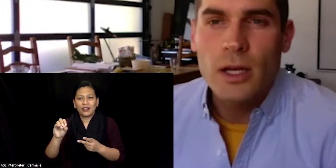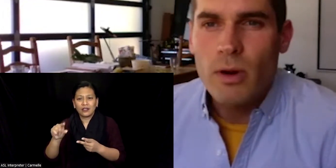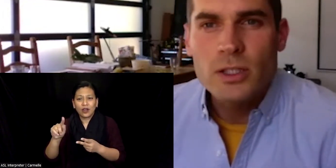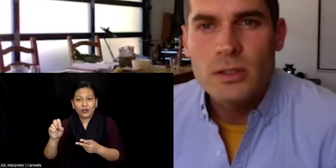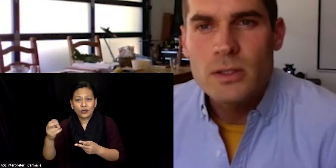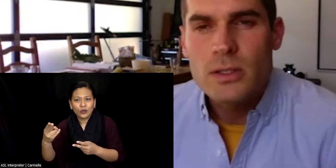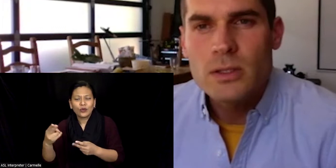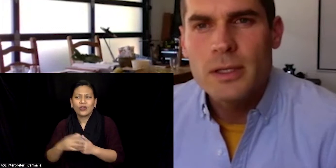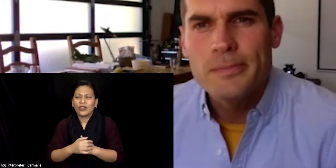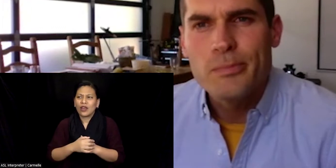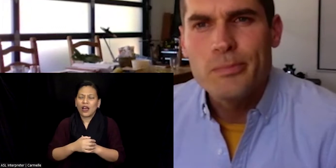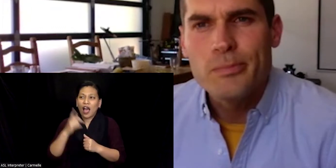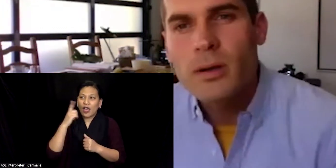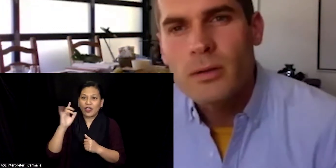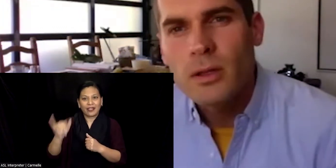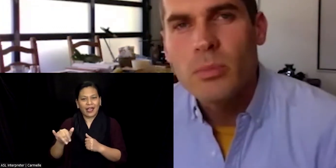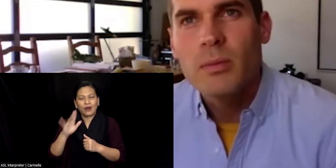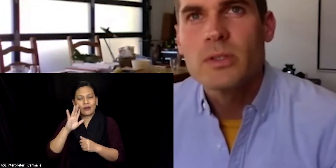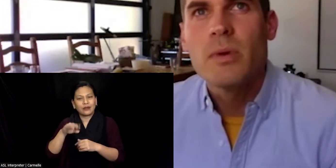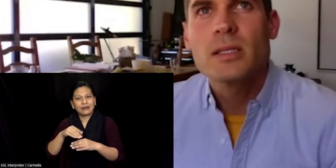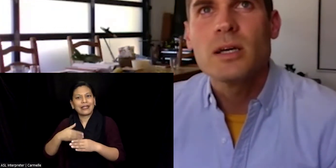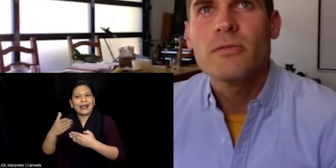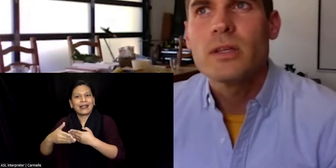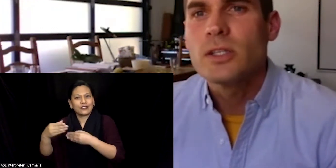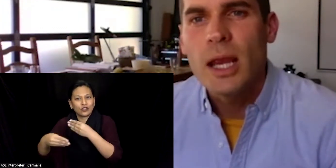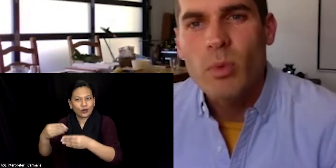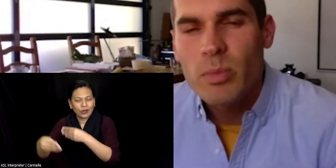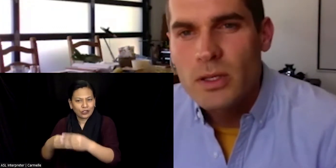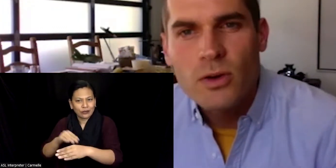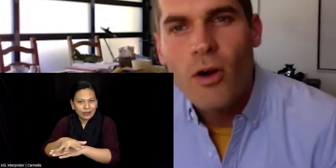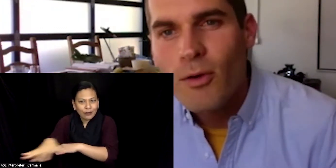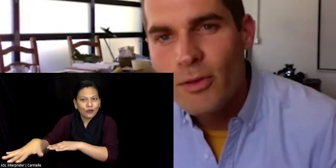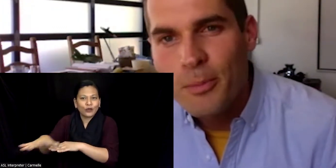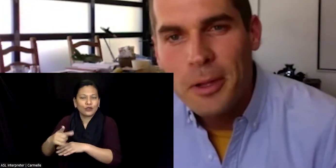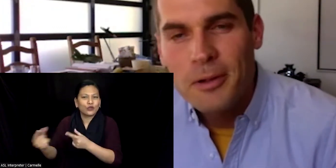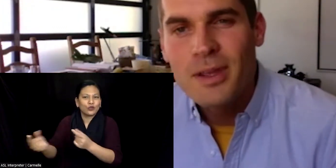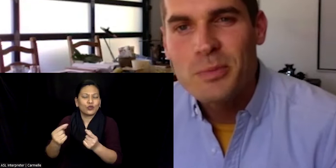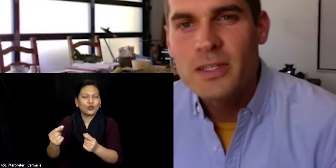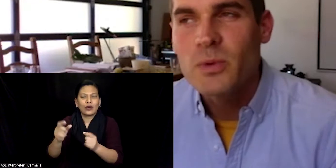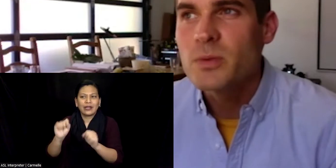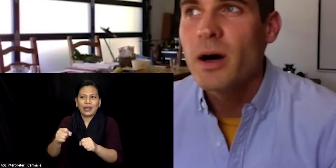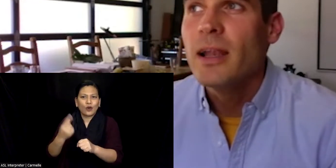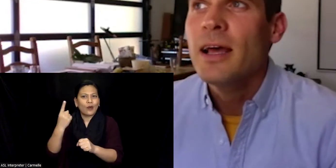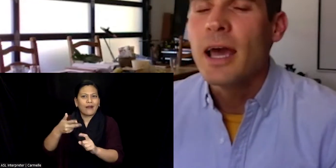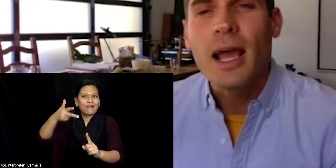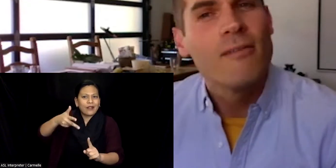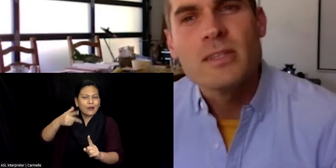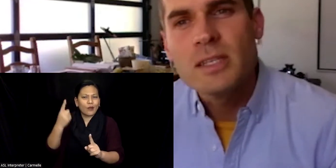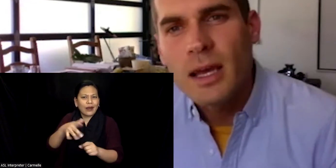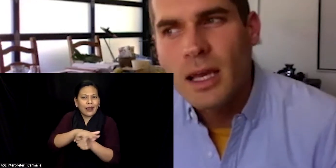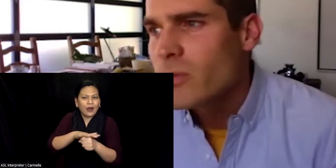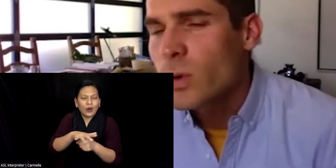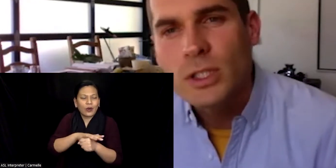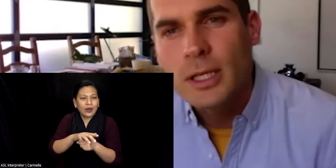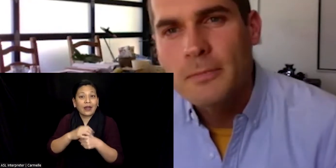this generation's bread and butter, that you'd be able to make stuff that is a chamber piece or a horror film that all takes place in one spot. And I haven't